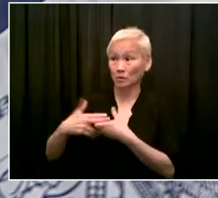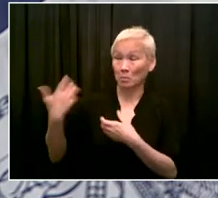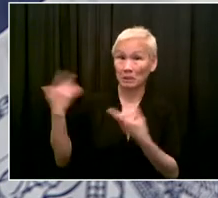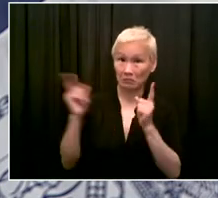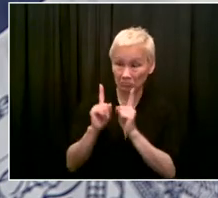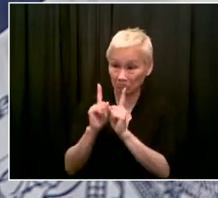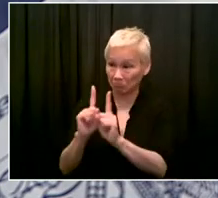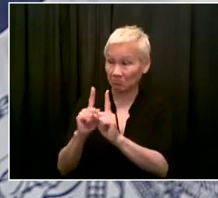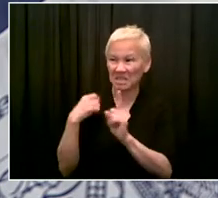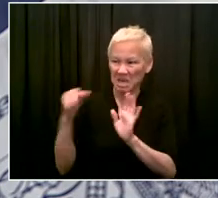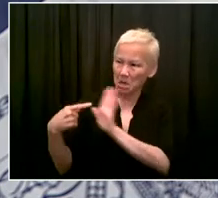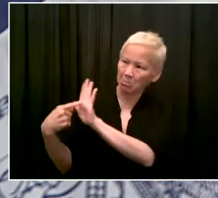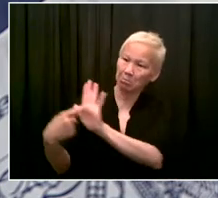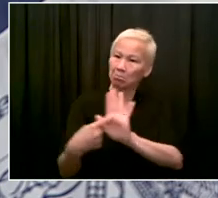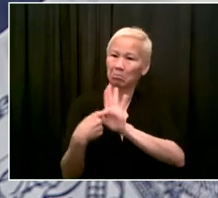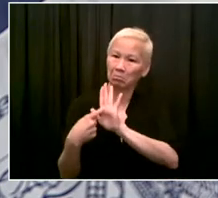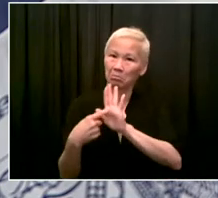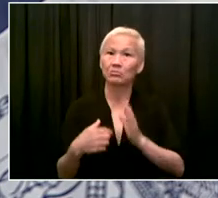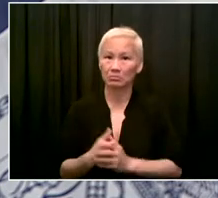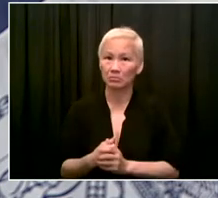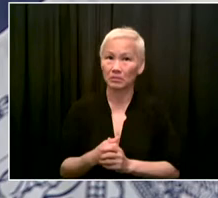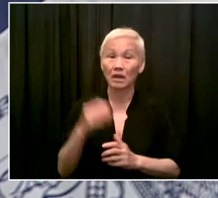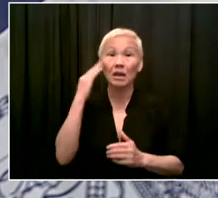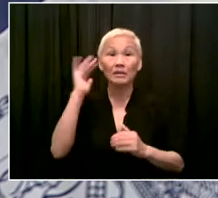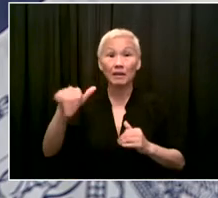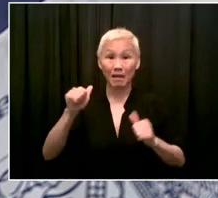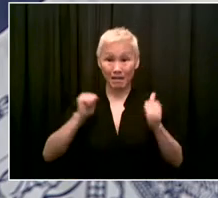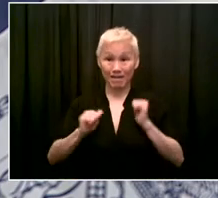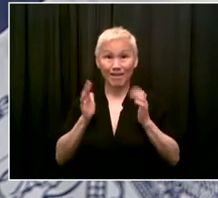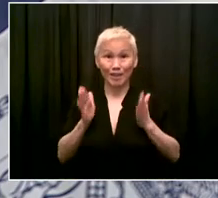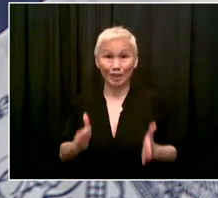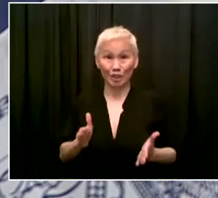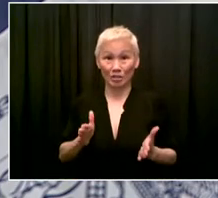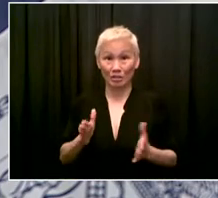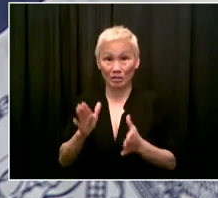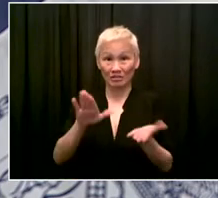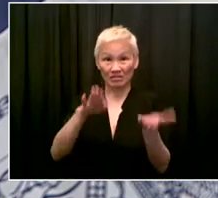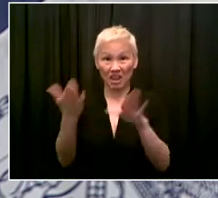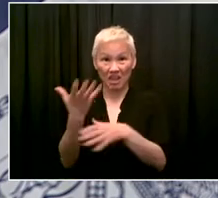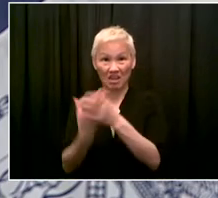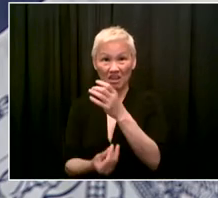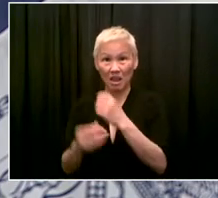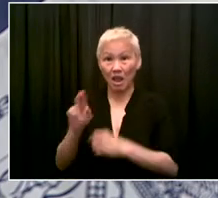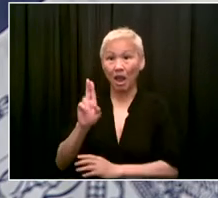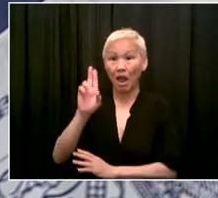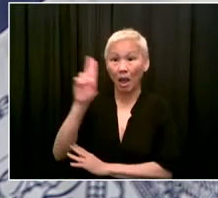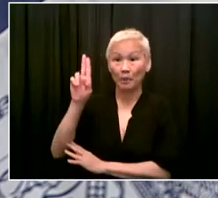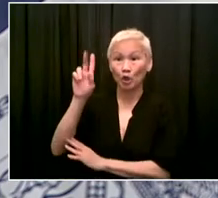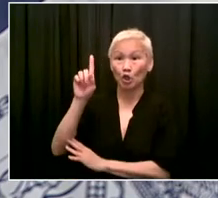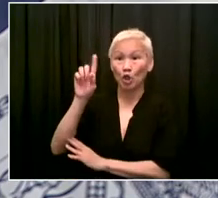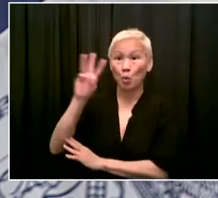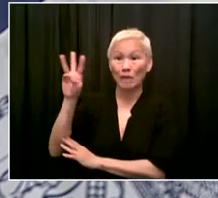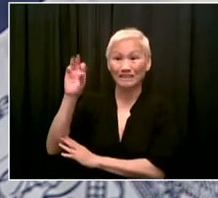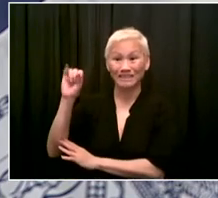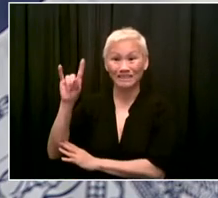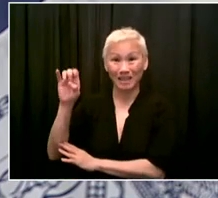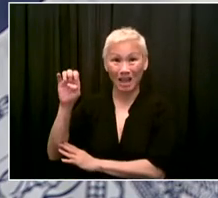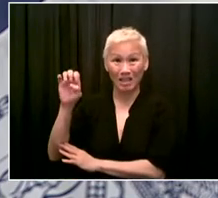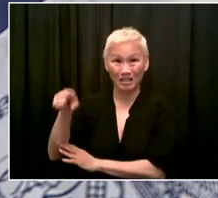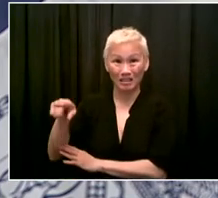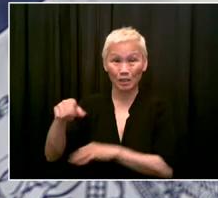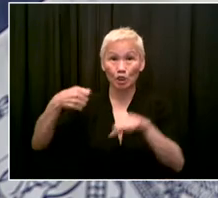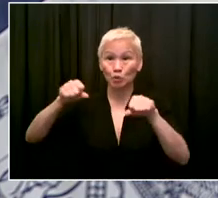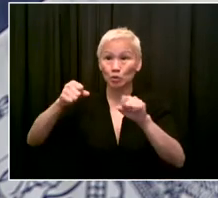Side from exactly this kind of a vehicle. I appreciate what you're doing on this issue, and I'd like to follow up with